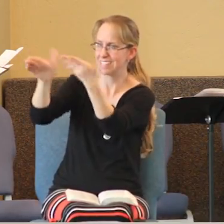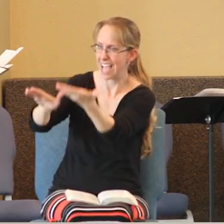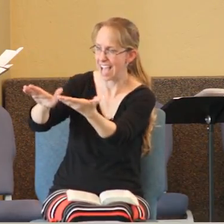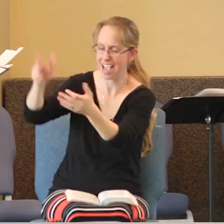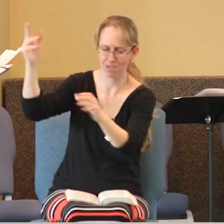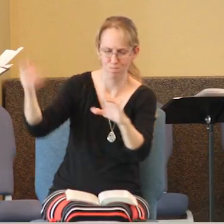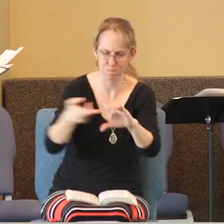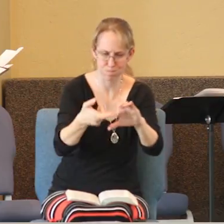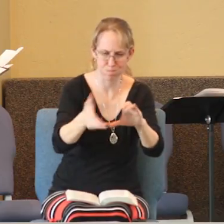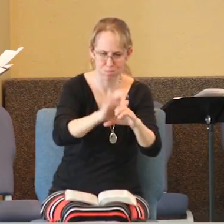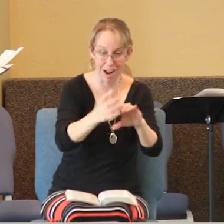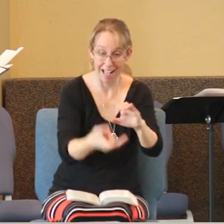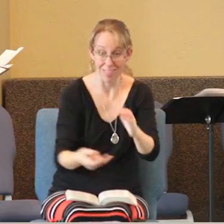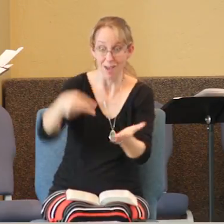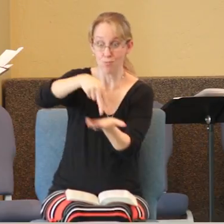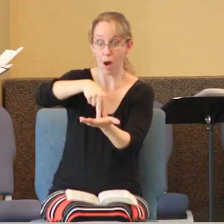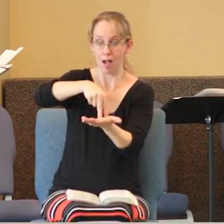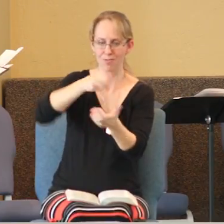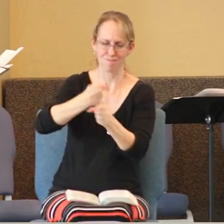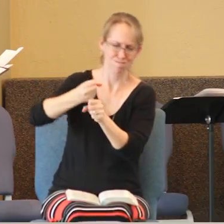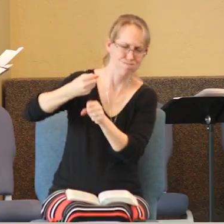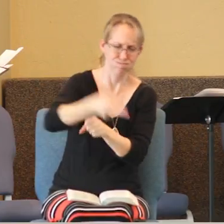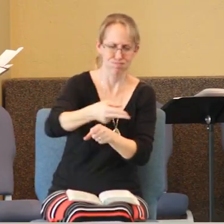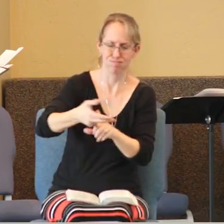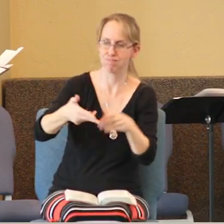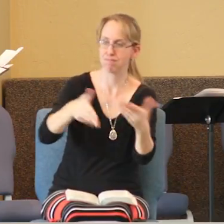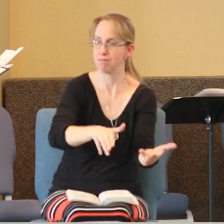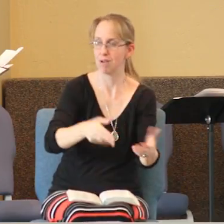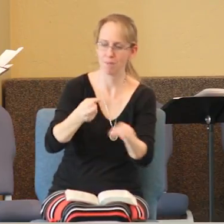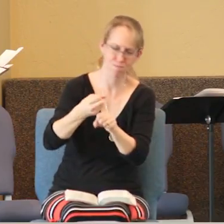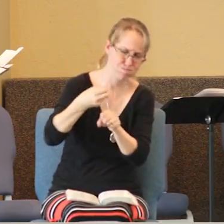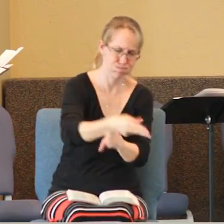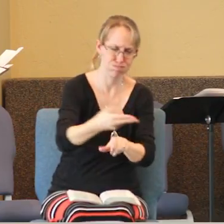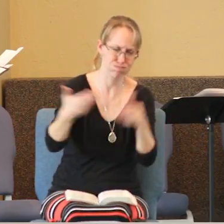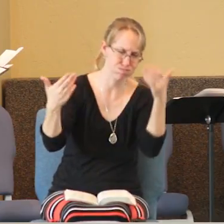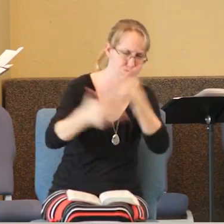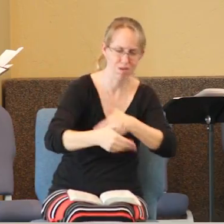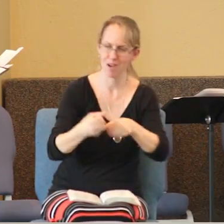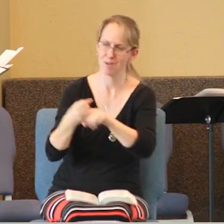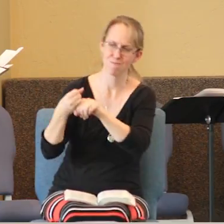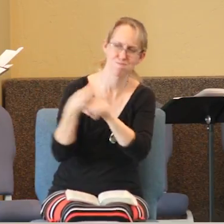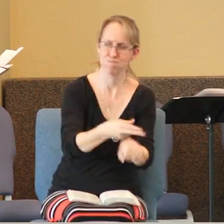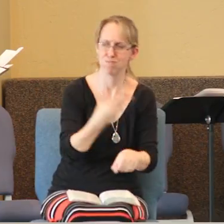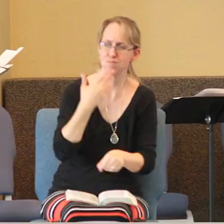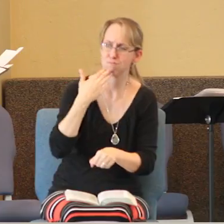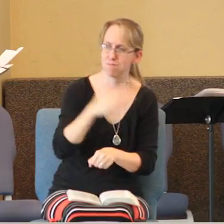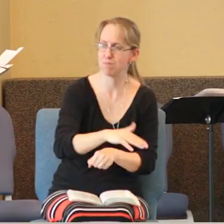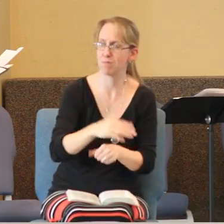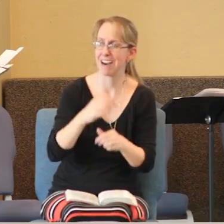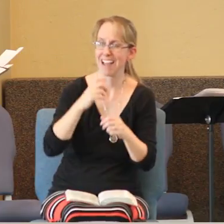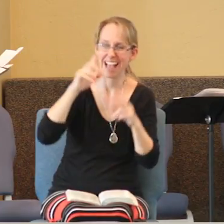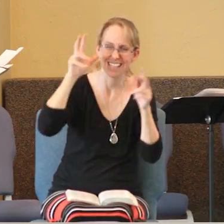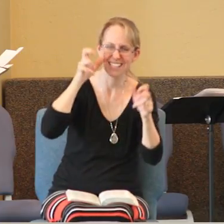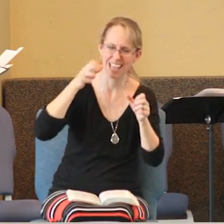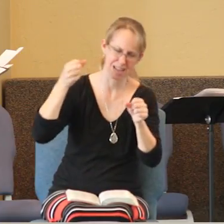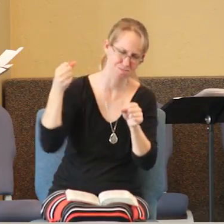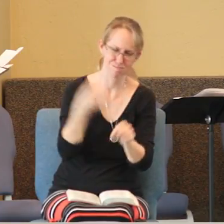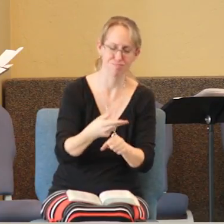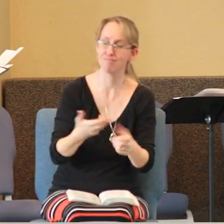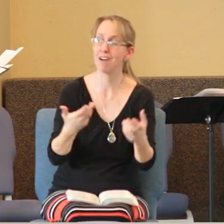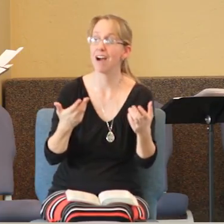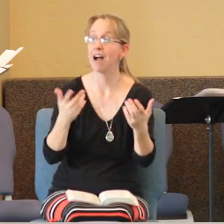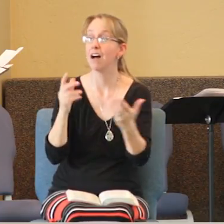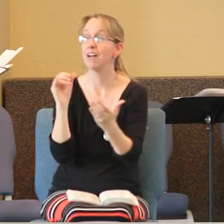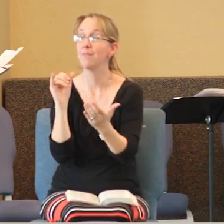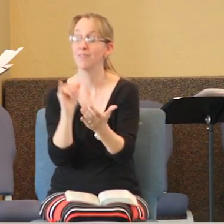tomb, and when he arose from that tomb alive, having conquered death, having conquered darkness, having conquered evil, having conquered